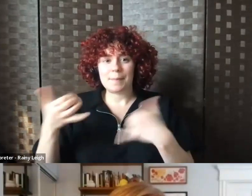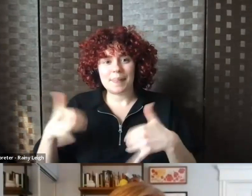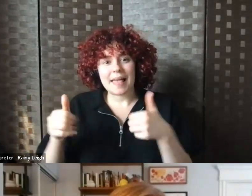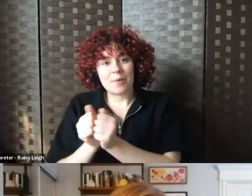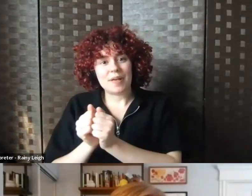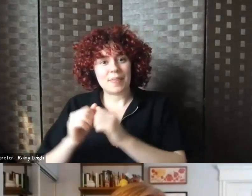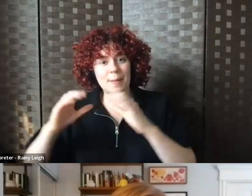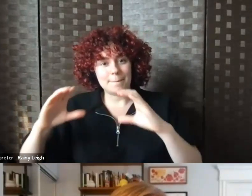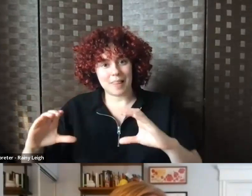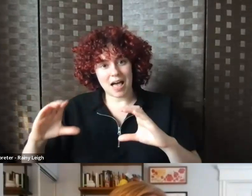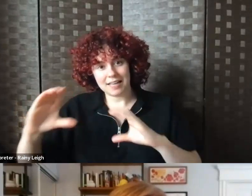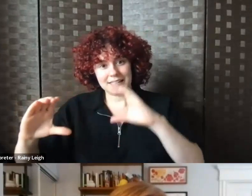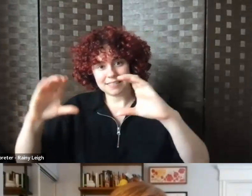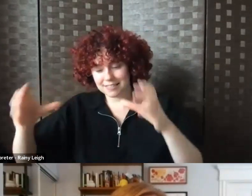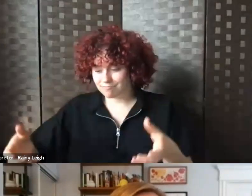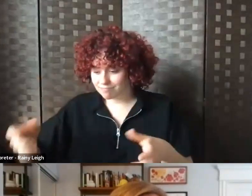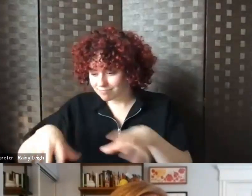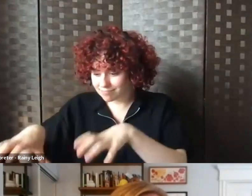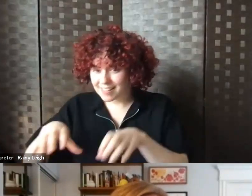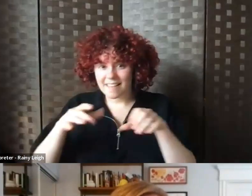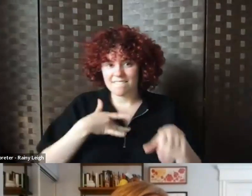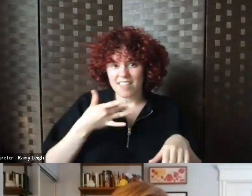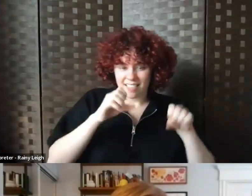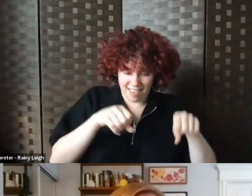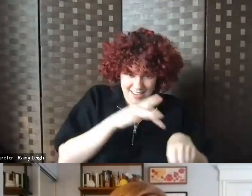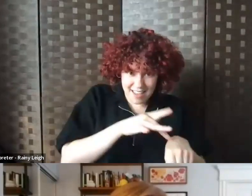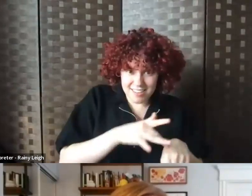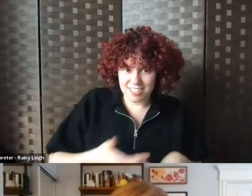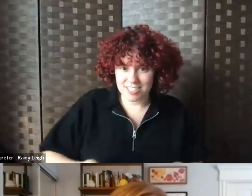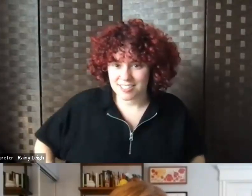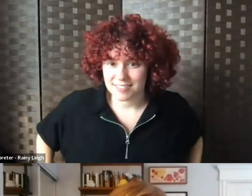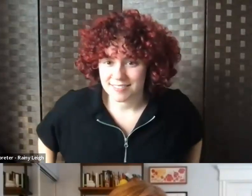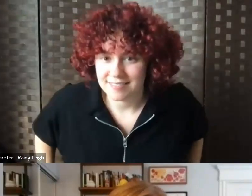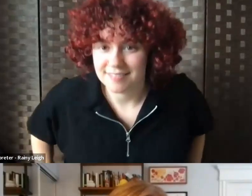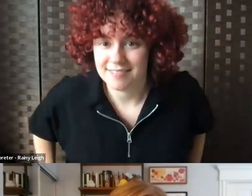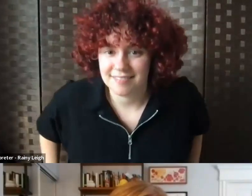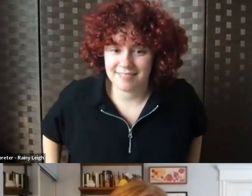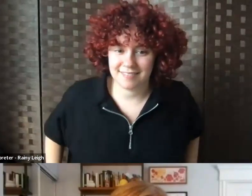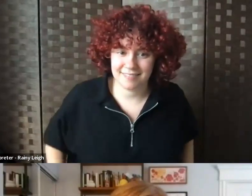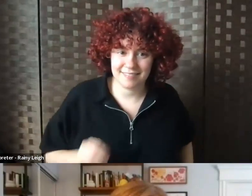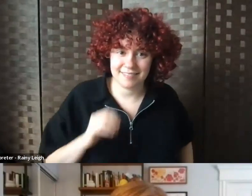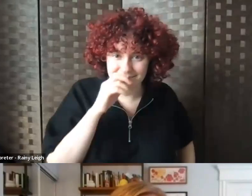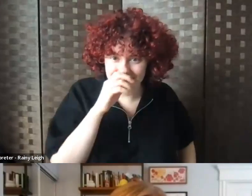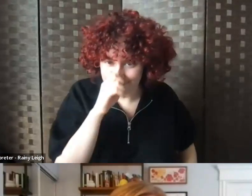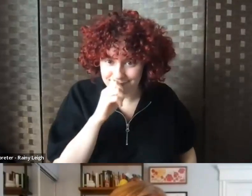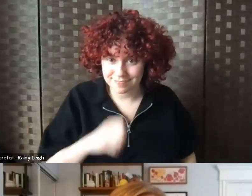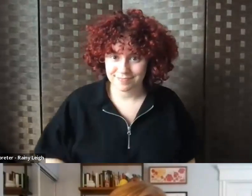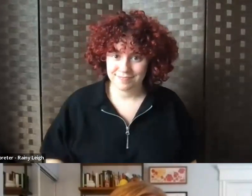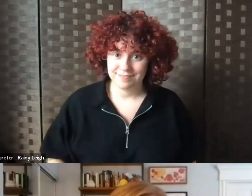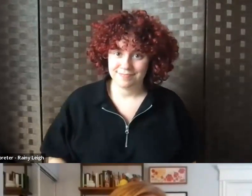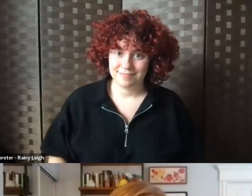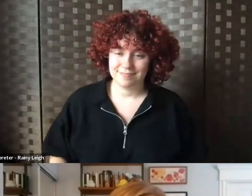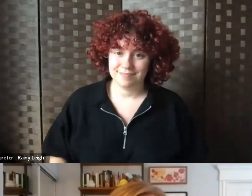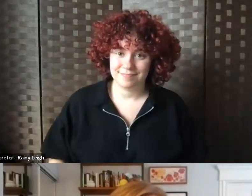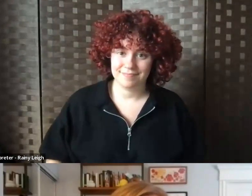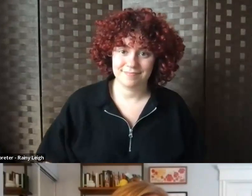Yeah. And I remember like the supermarket scene, like thinking like, what would I want to eat if I went to, which fruits would I pick out of these bins, or, things like